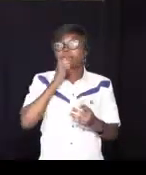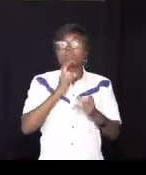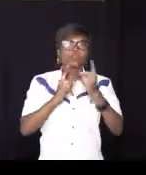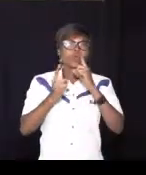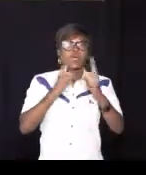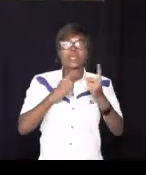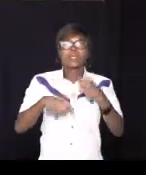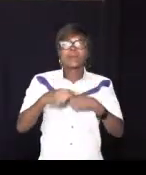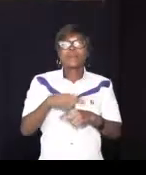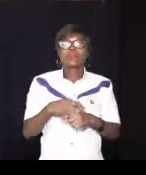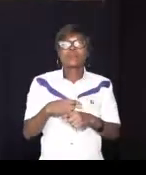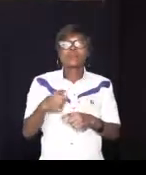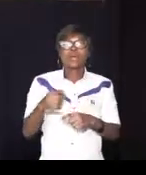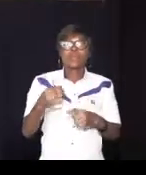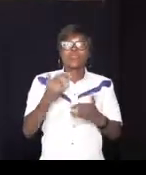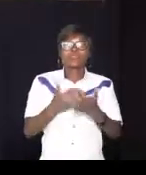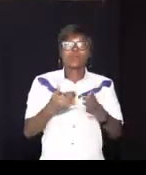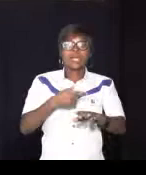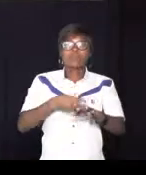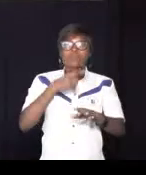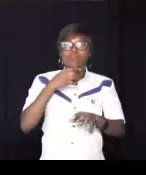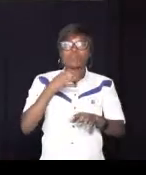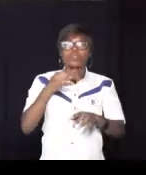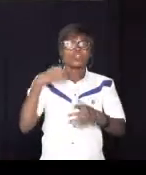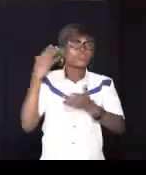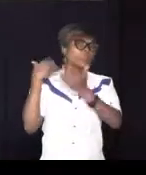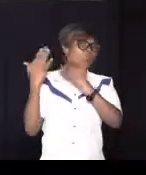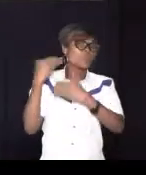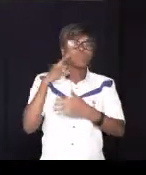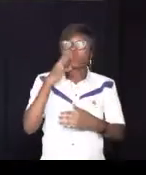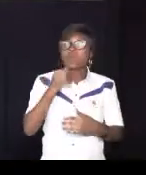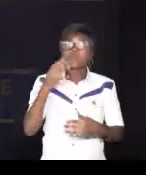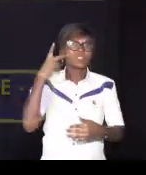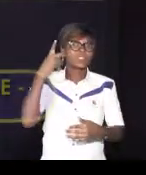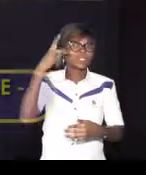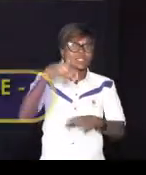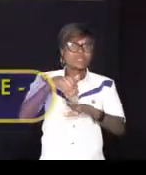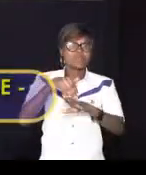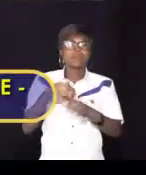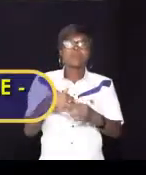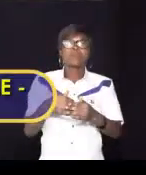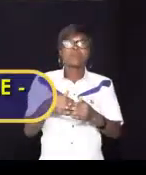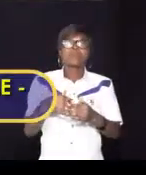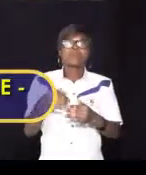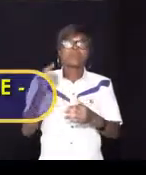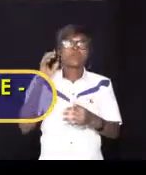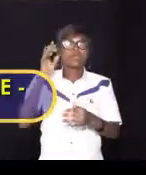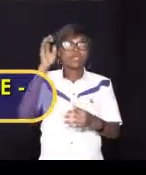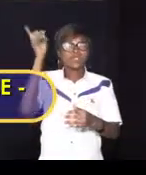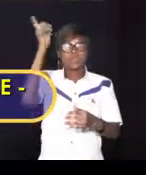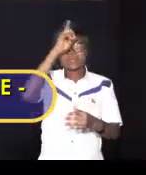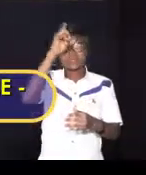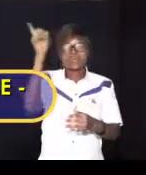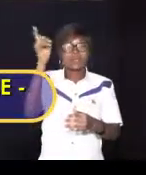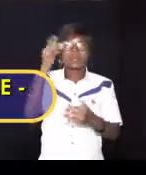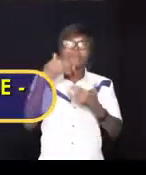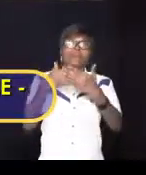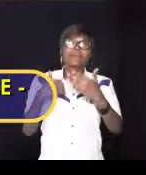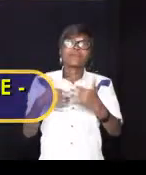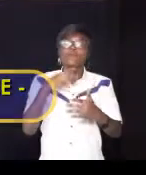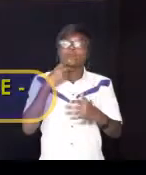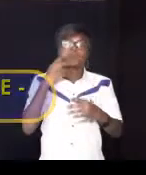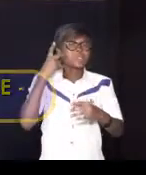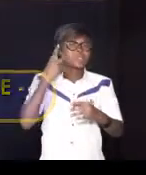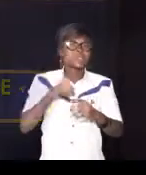talking about. No, at times you have seen it on the sky before, maybe when rain just stopped and you saw